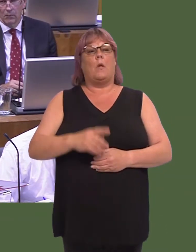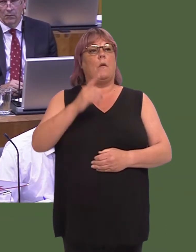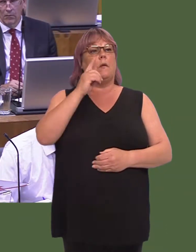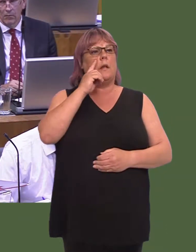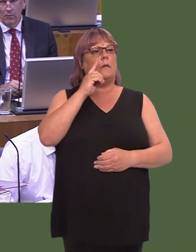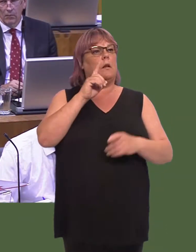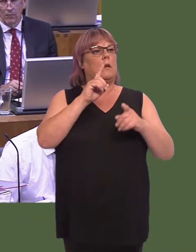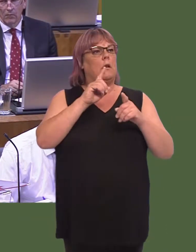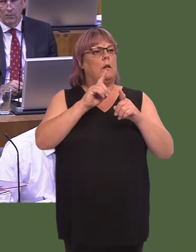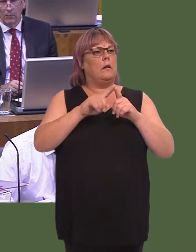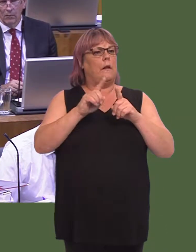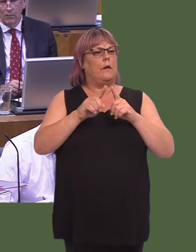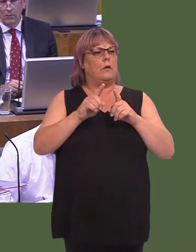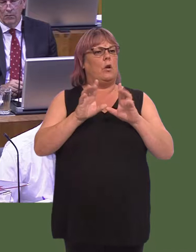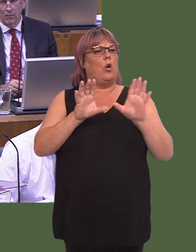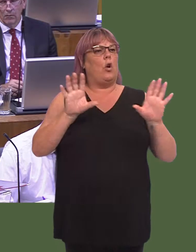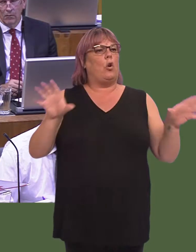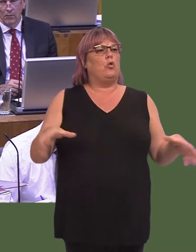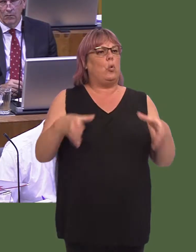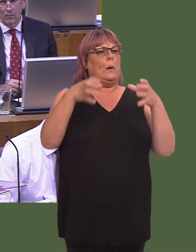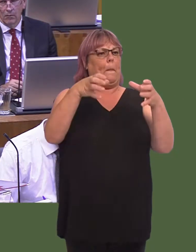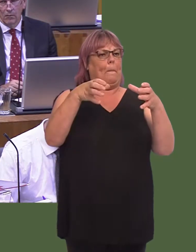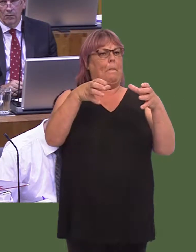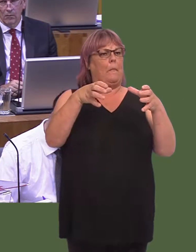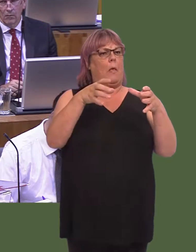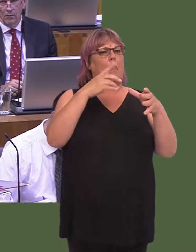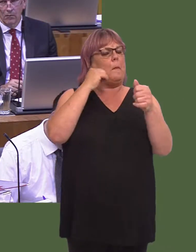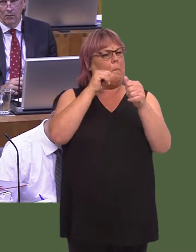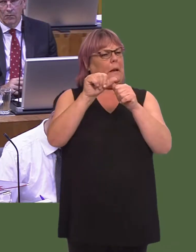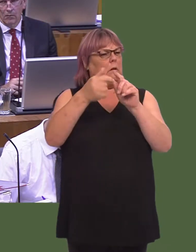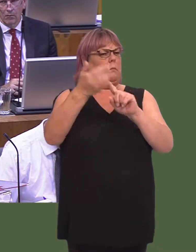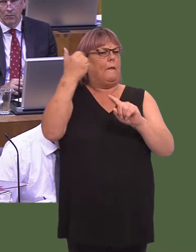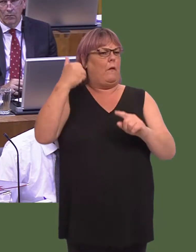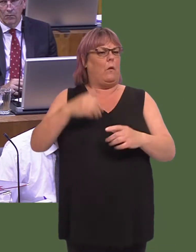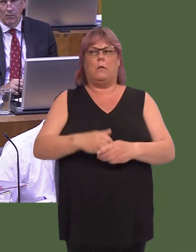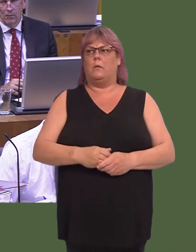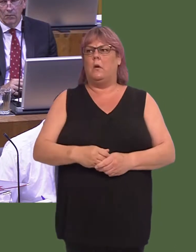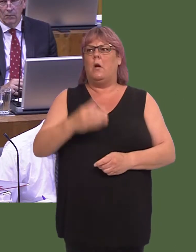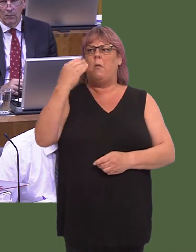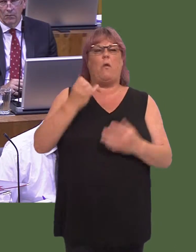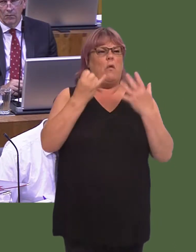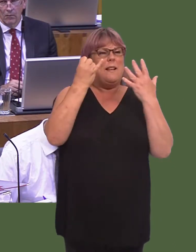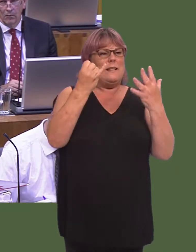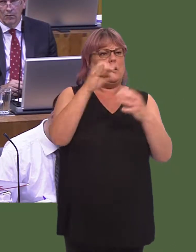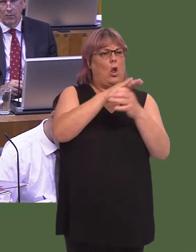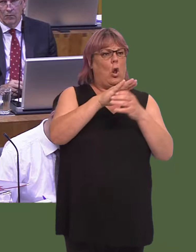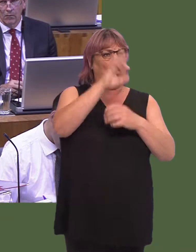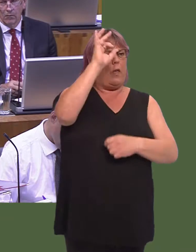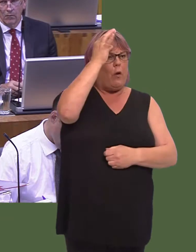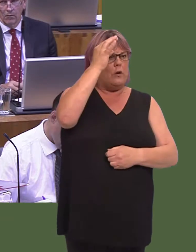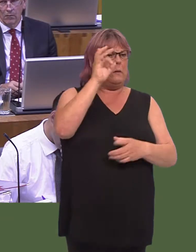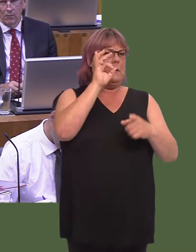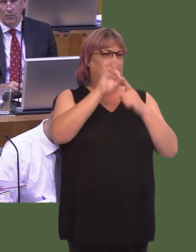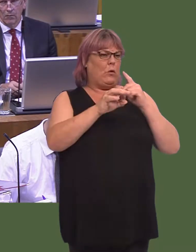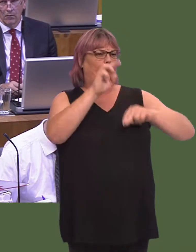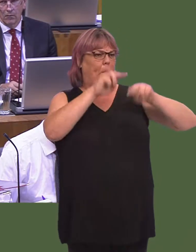a development of consortia, for example, in education, which has led to far better outcomes for education than was previously the case. At one point, we had six